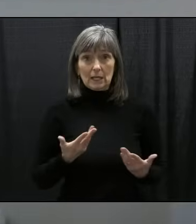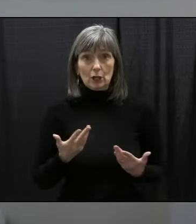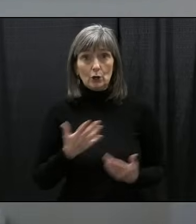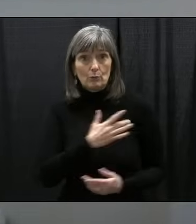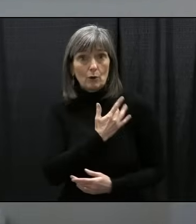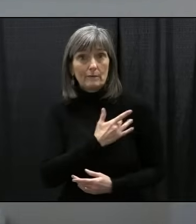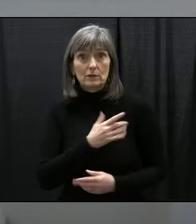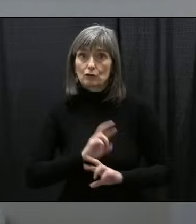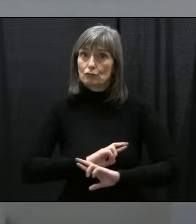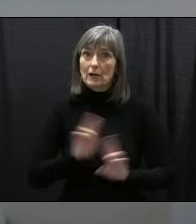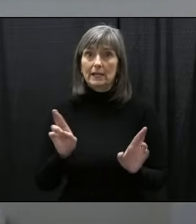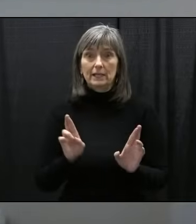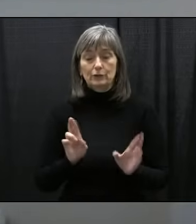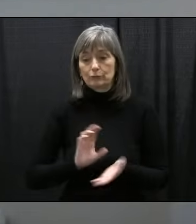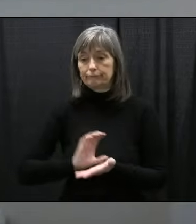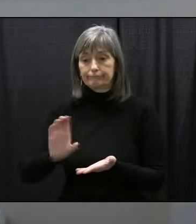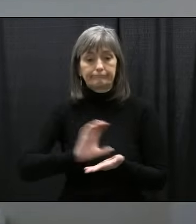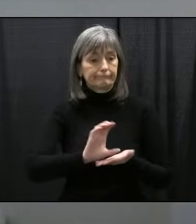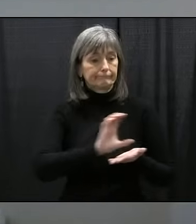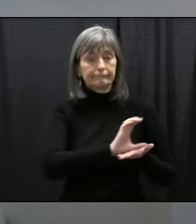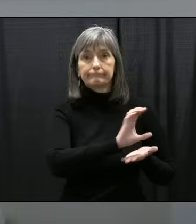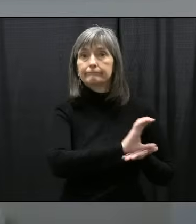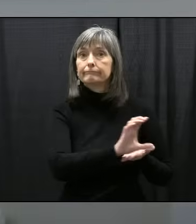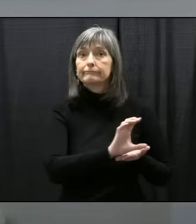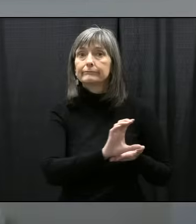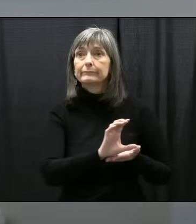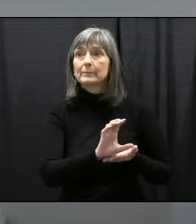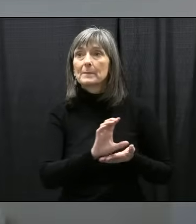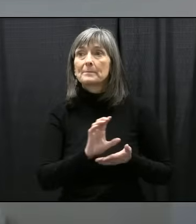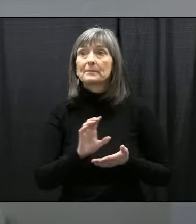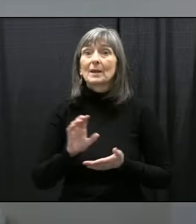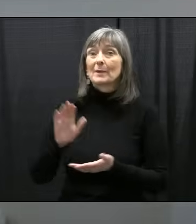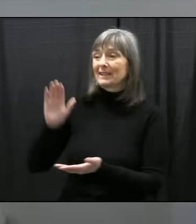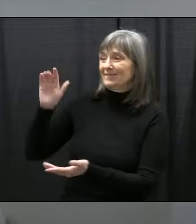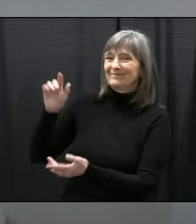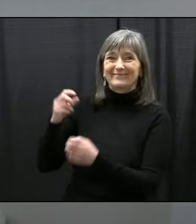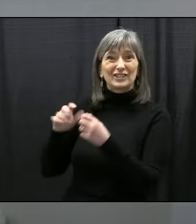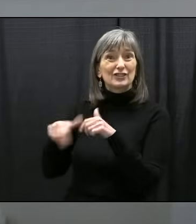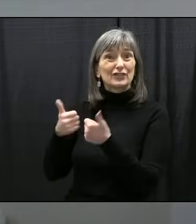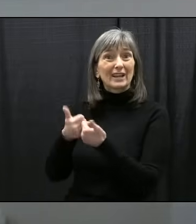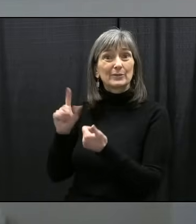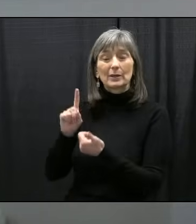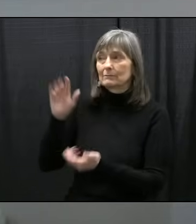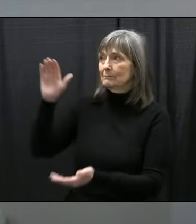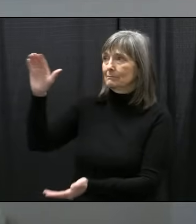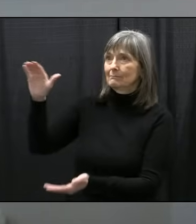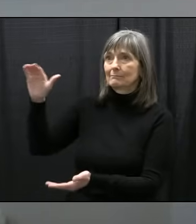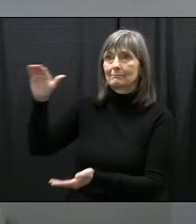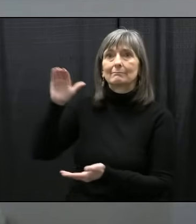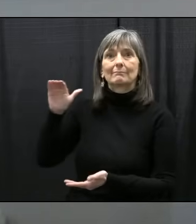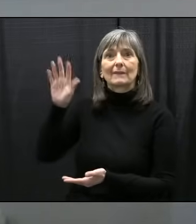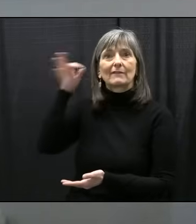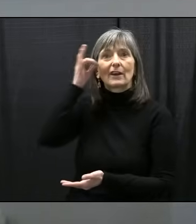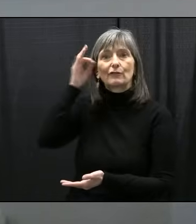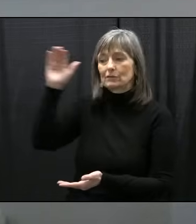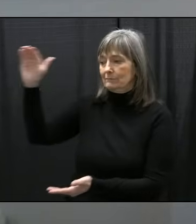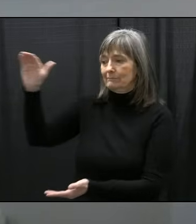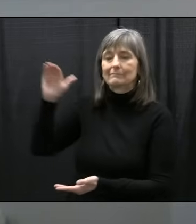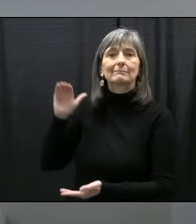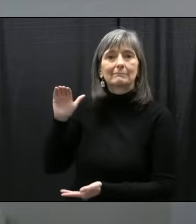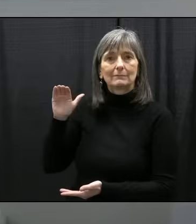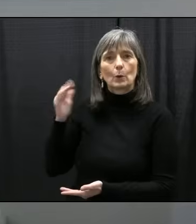and the challenge has been expediting some of the deliveries from the federal